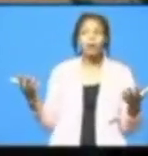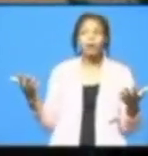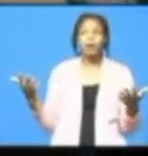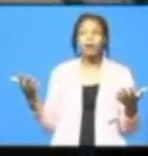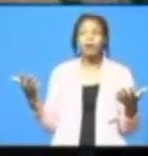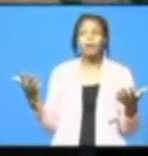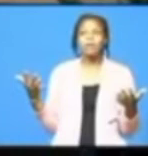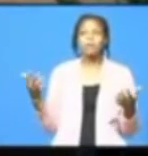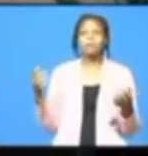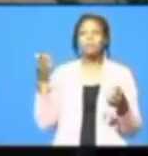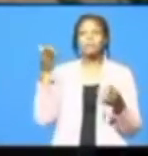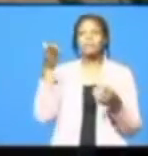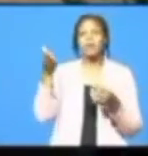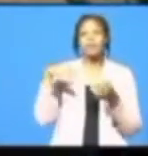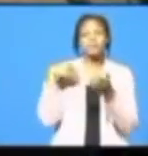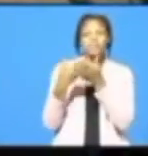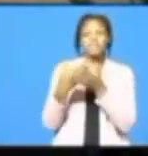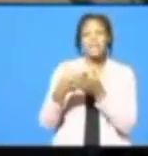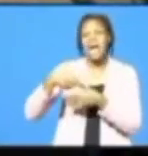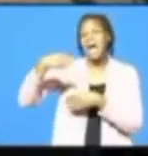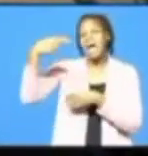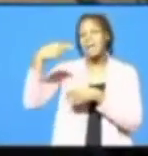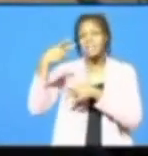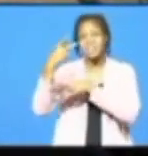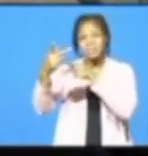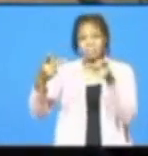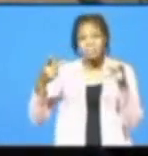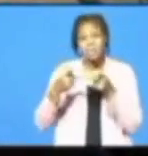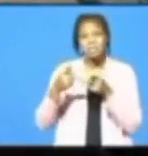the highest place of governance.